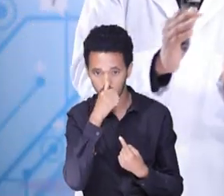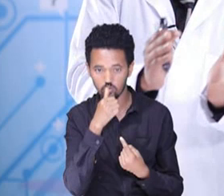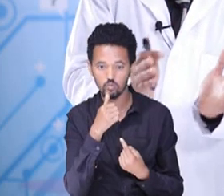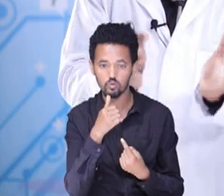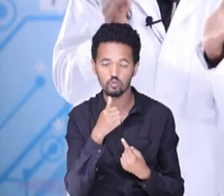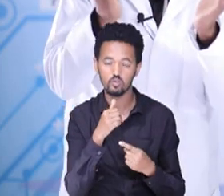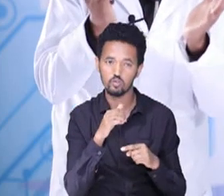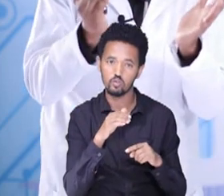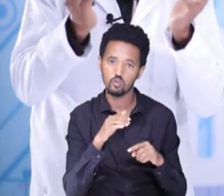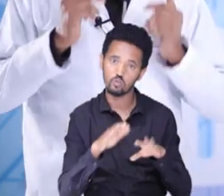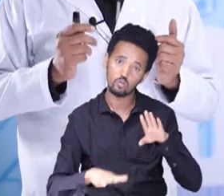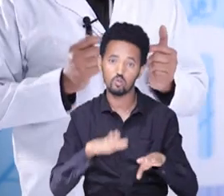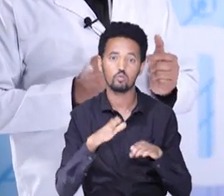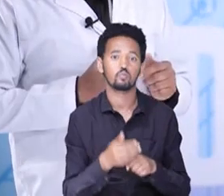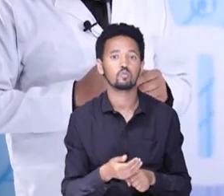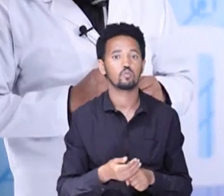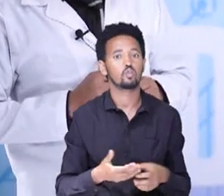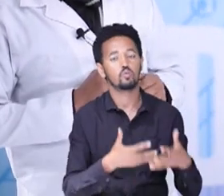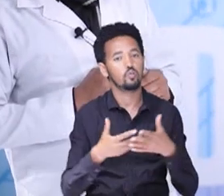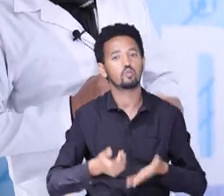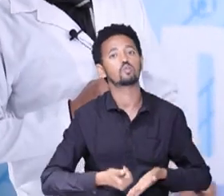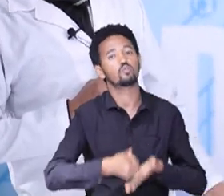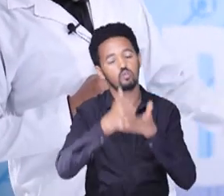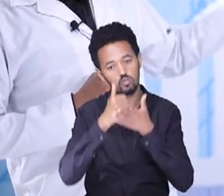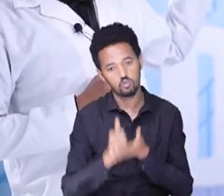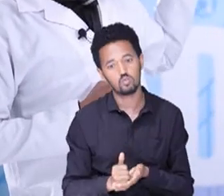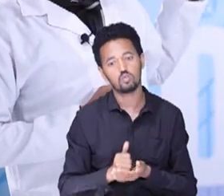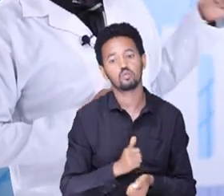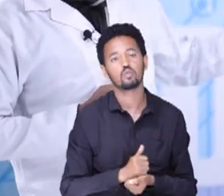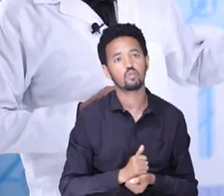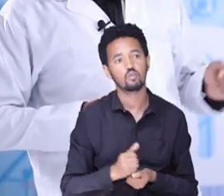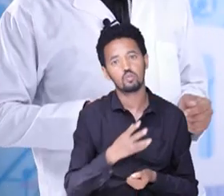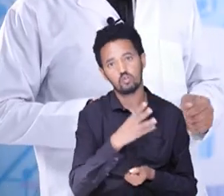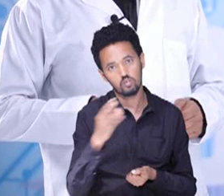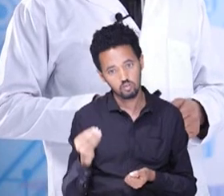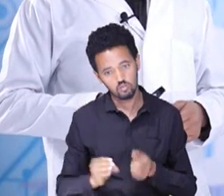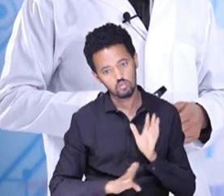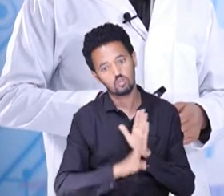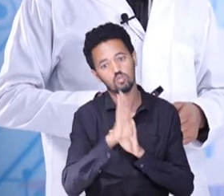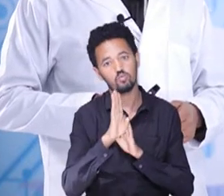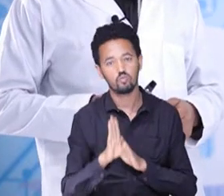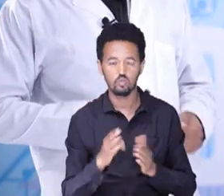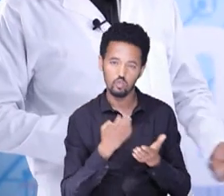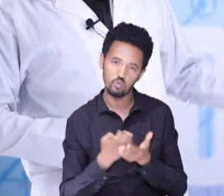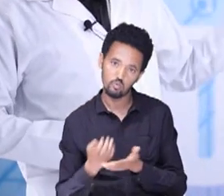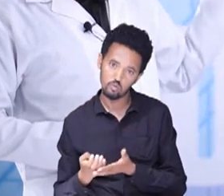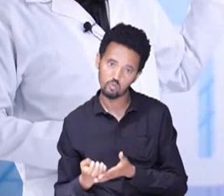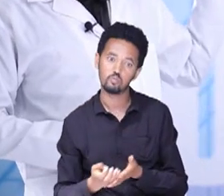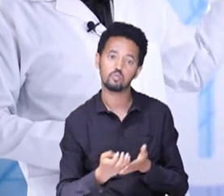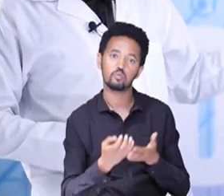assist, especially US support, until 1973, and the failure to develop economic